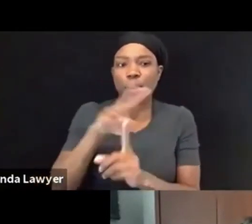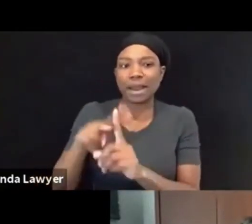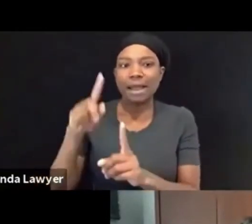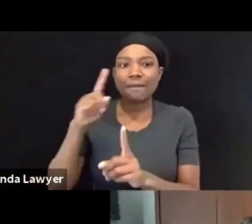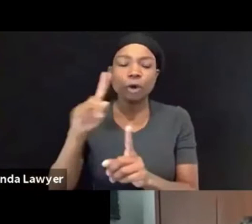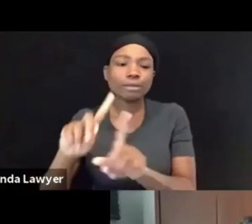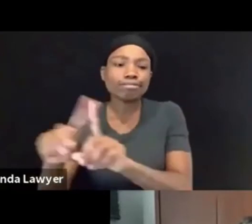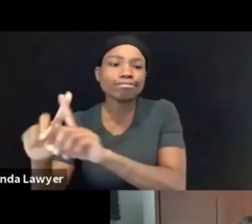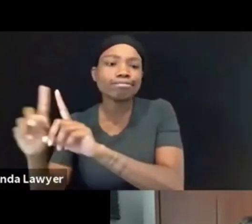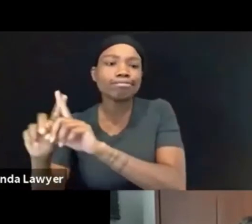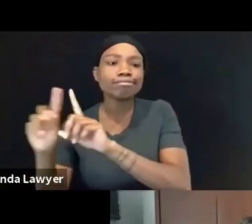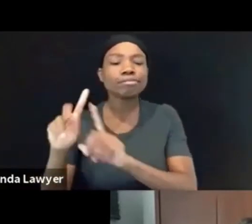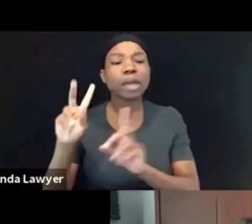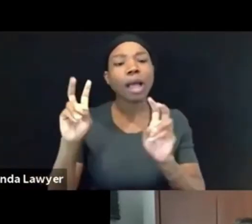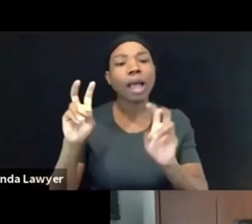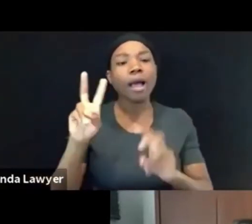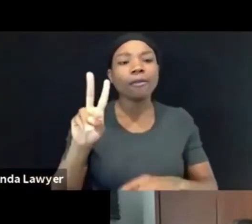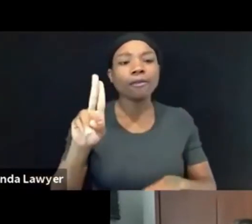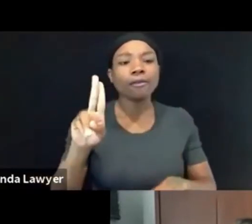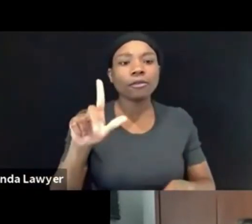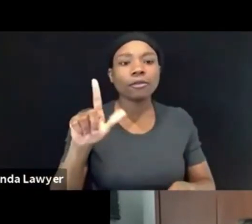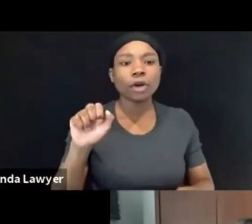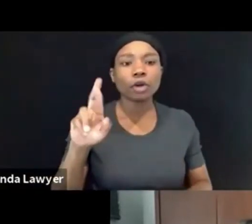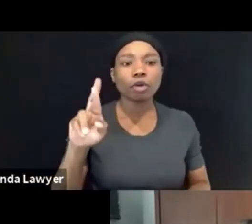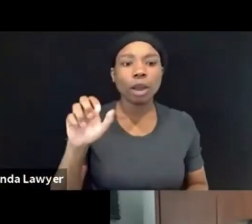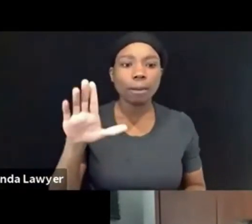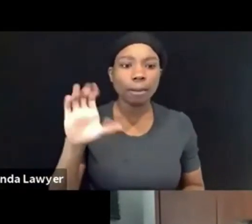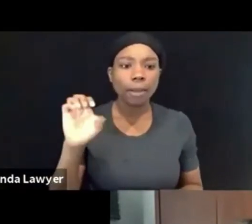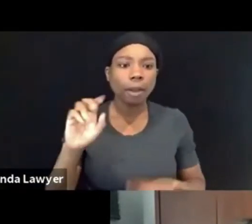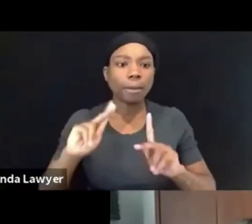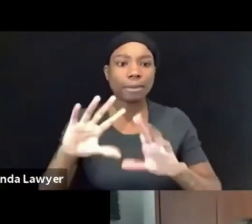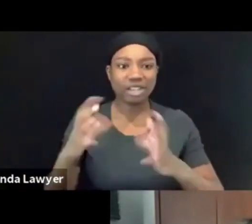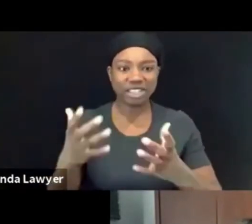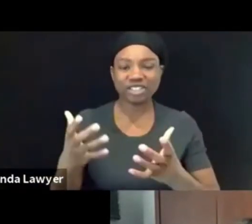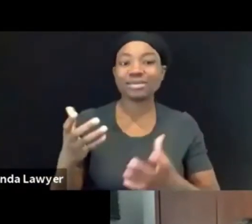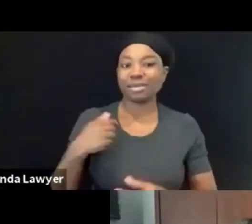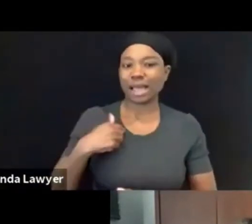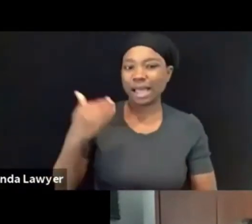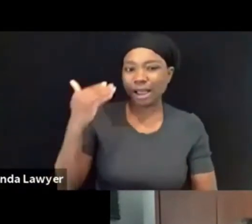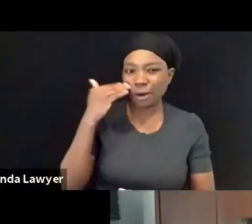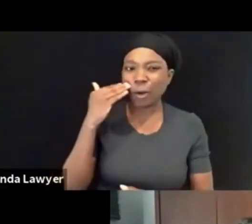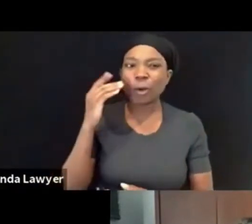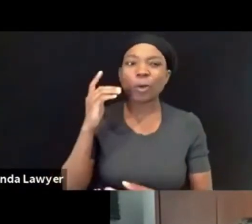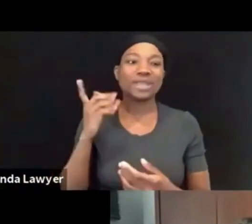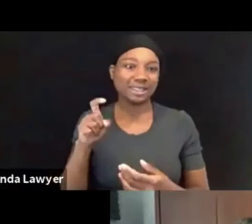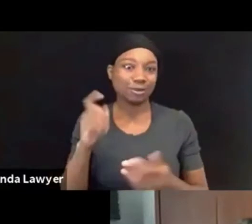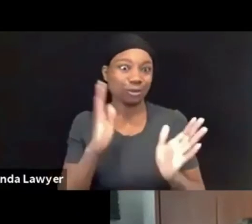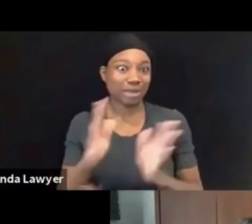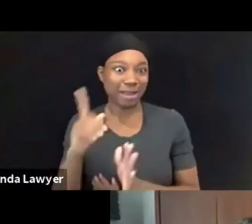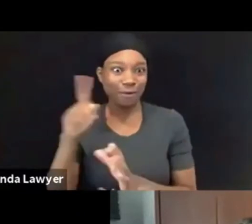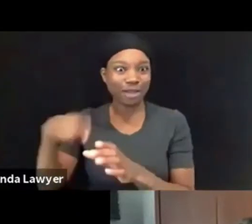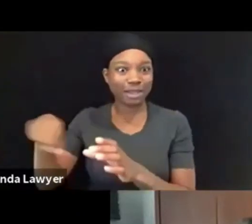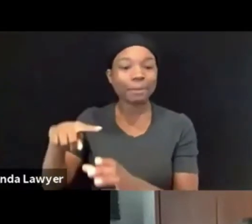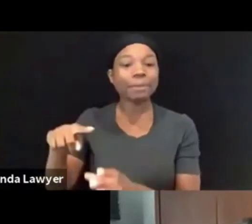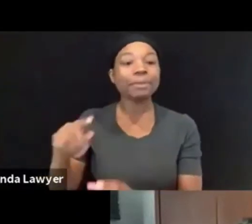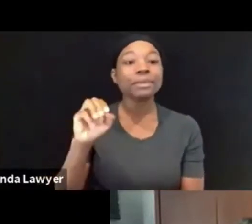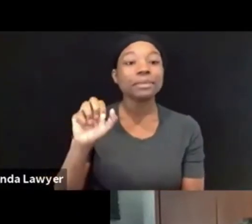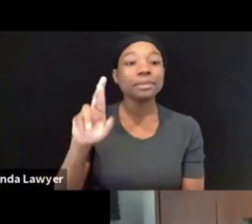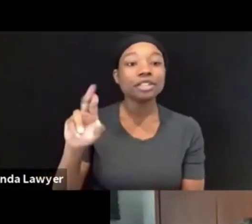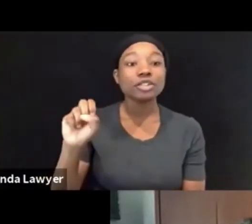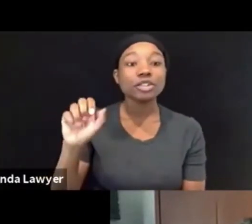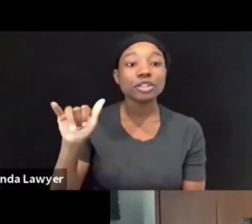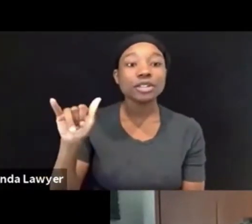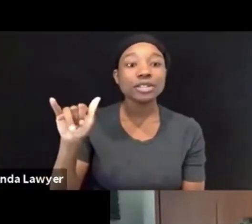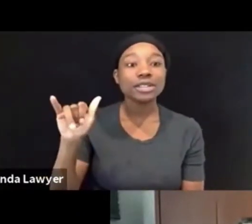And I know that Mr. Sayers has spoken a little bit about that on the Monroe County level, but I'm actually